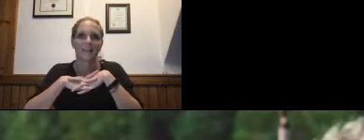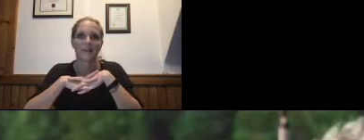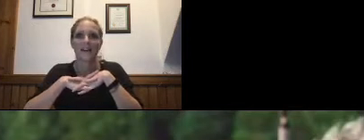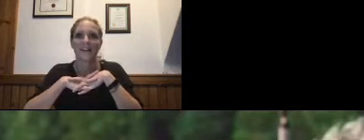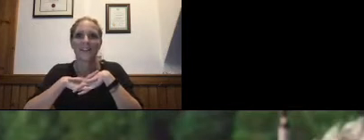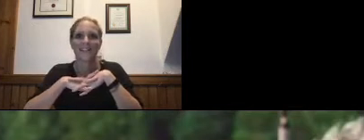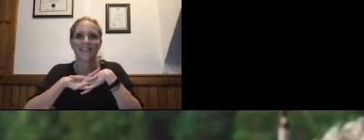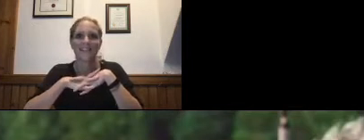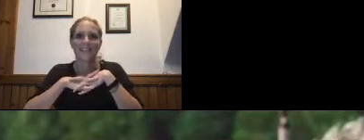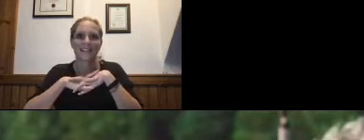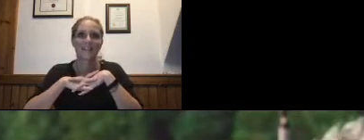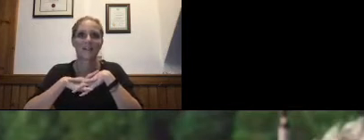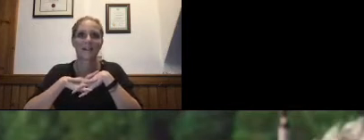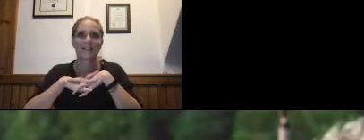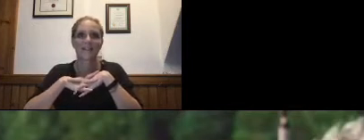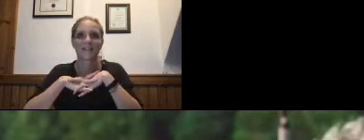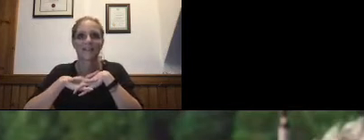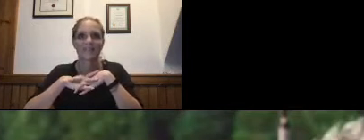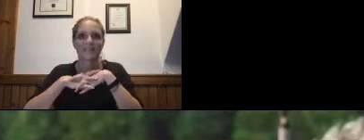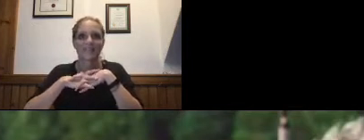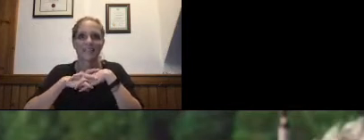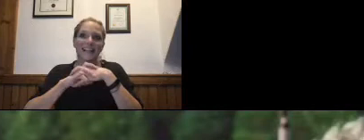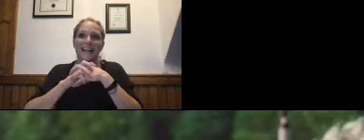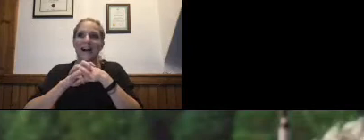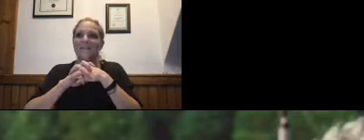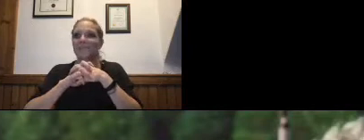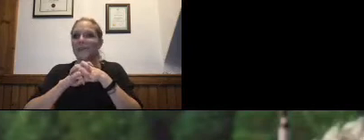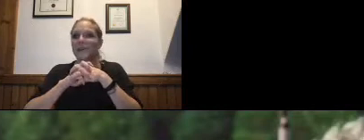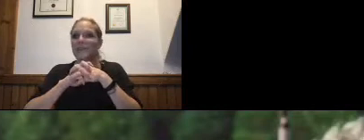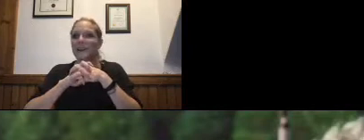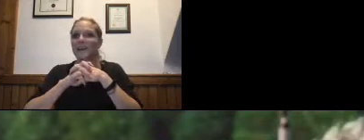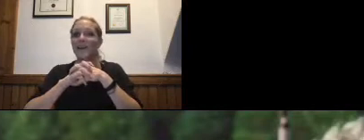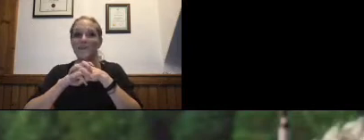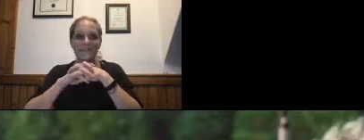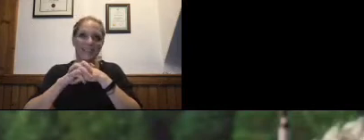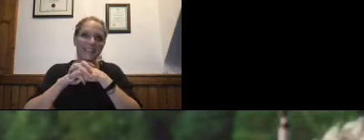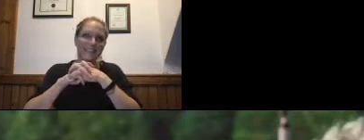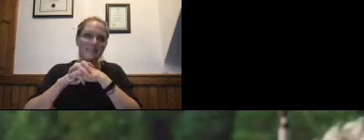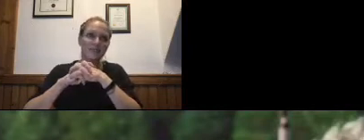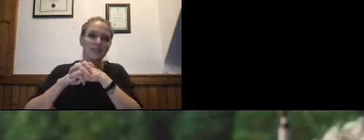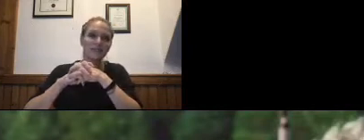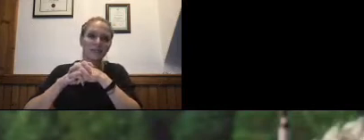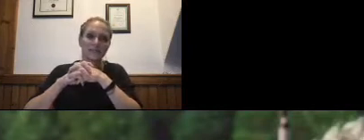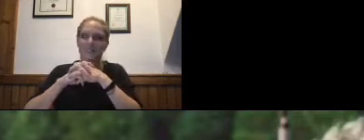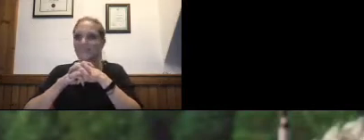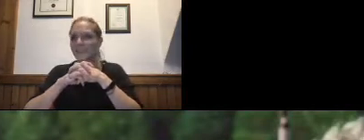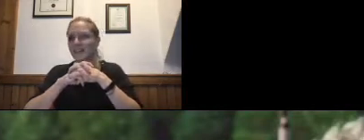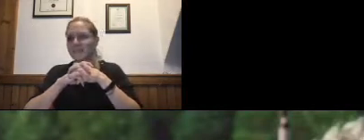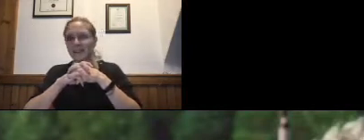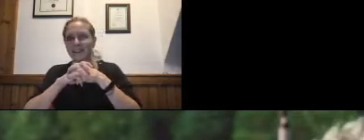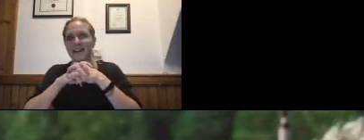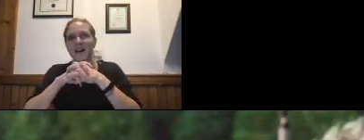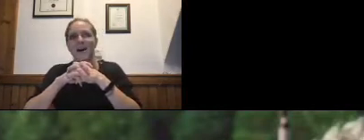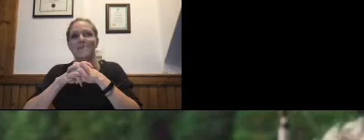got Harry Potter on the front going after the golden snitch. So hopefully most of you are familiar with